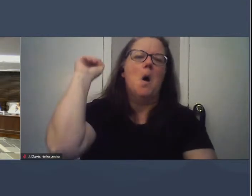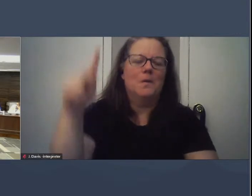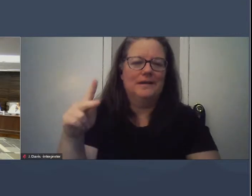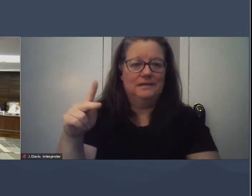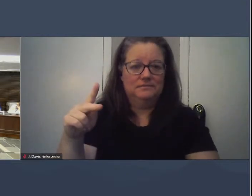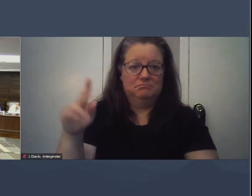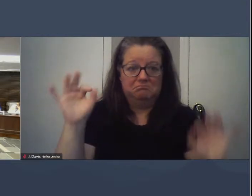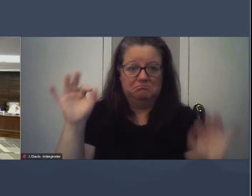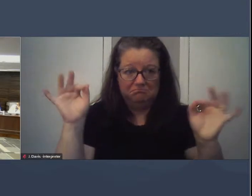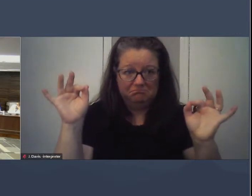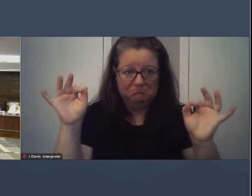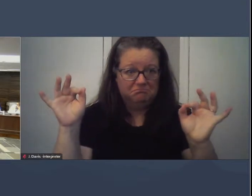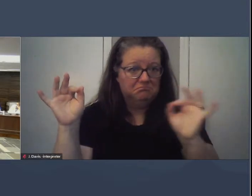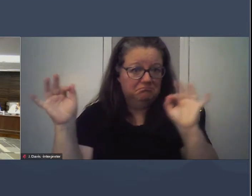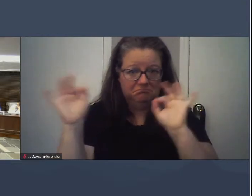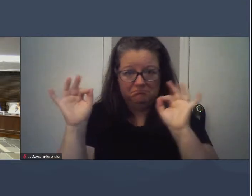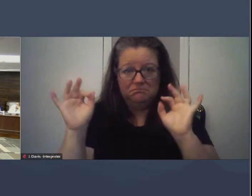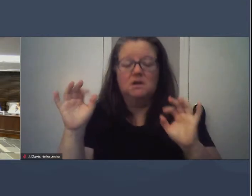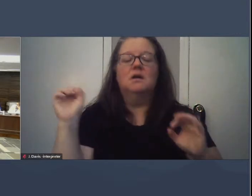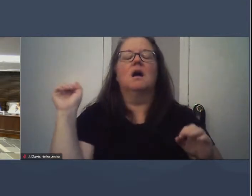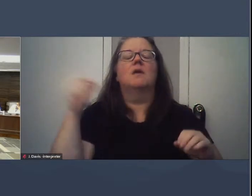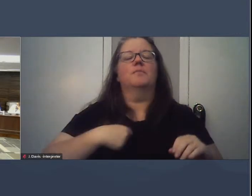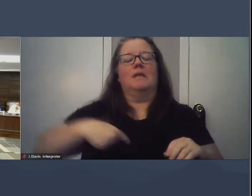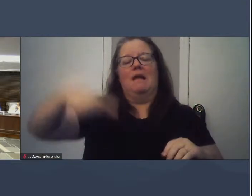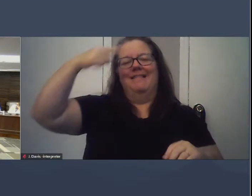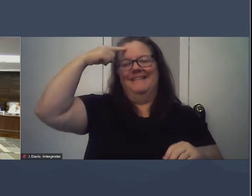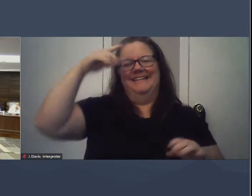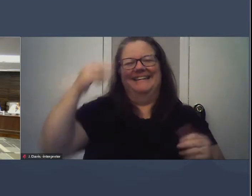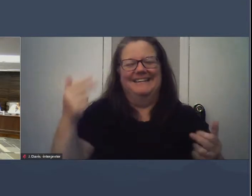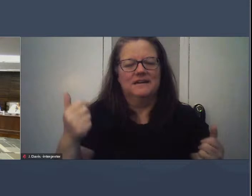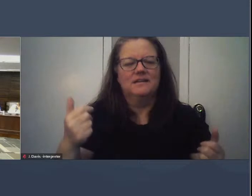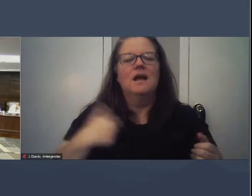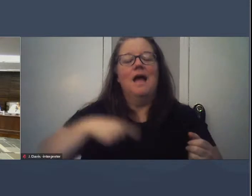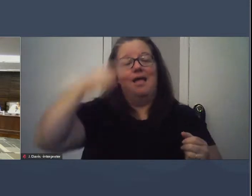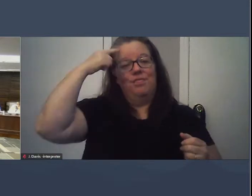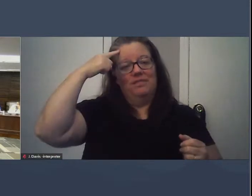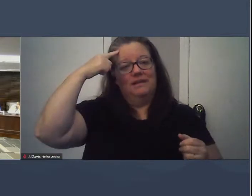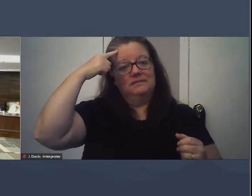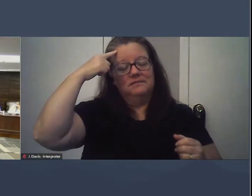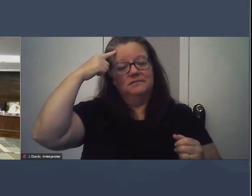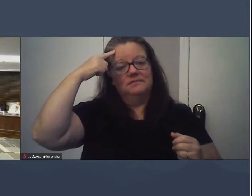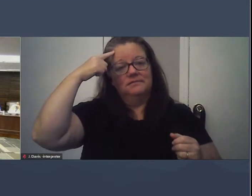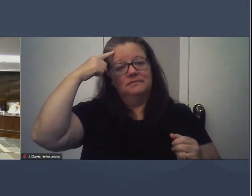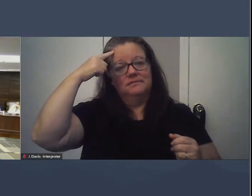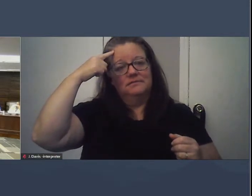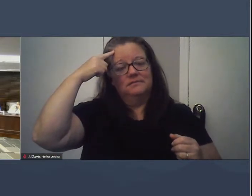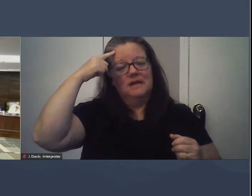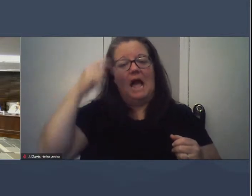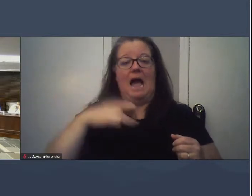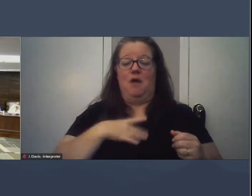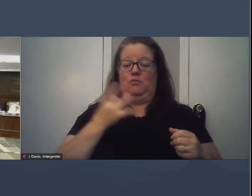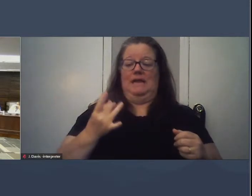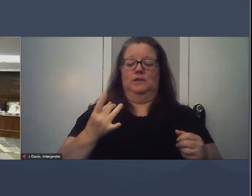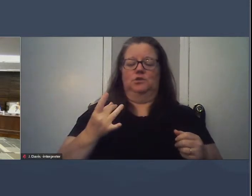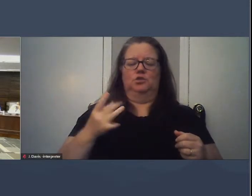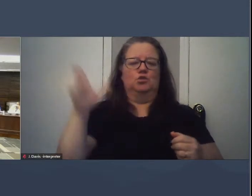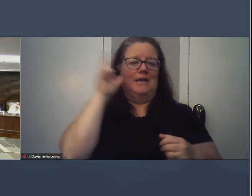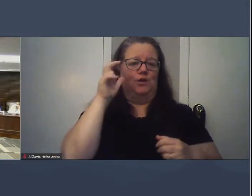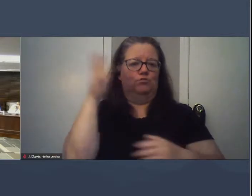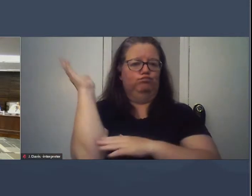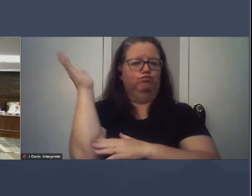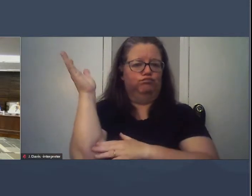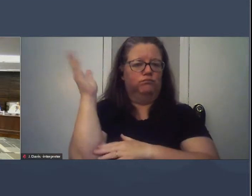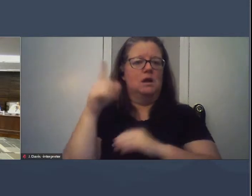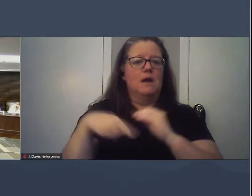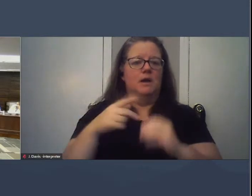Wade. I think there's I'd like for you to talk about your interaction